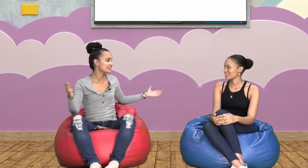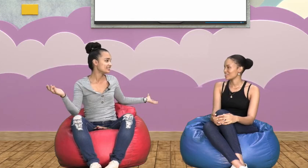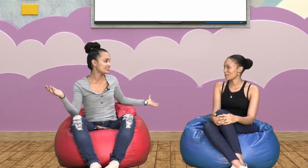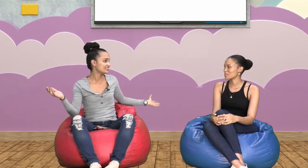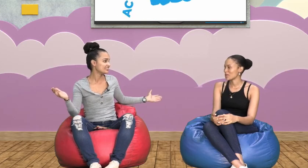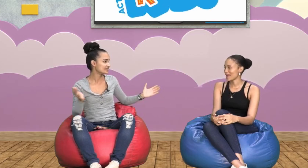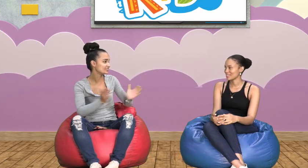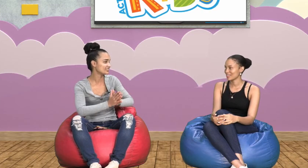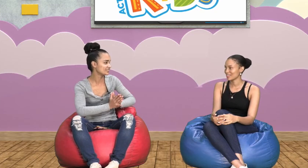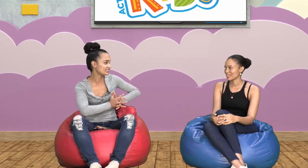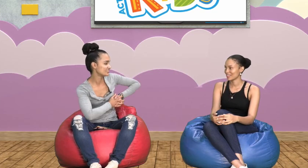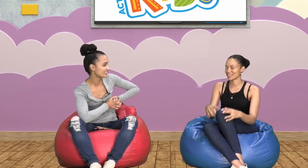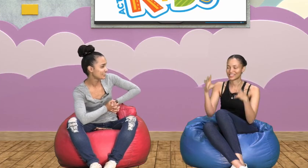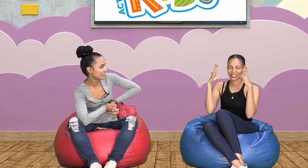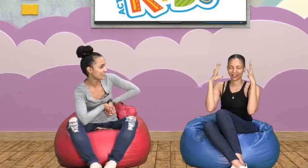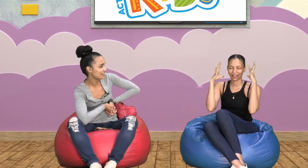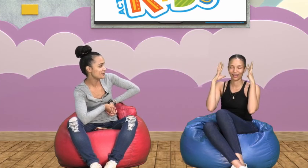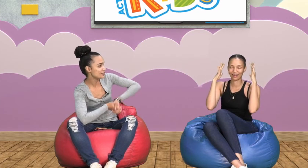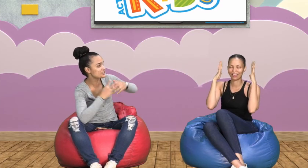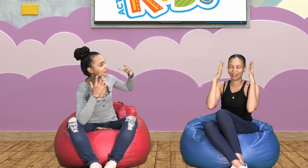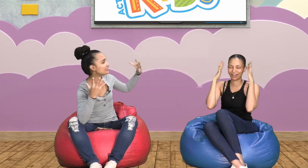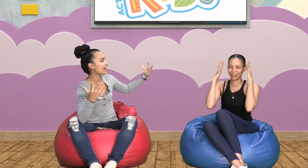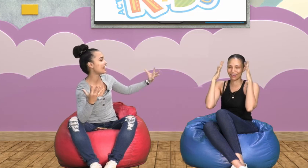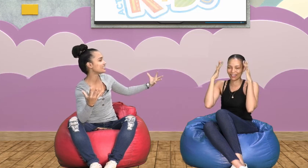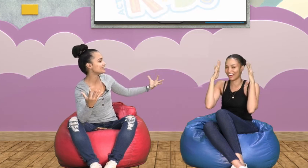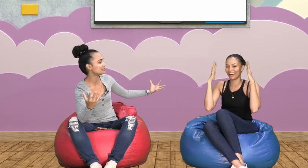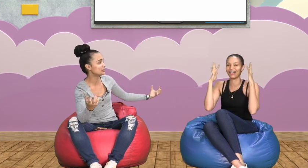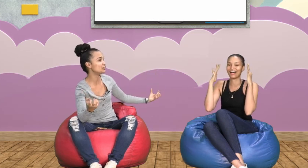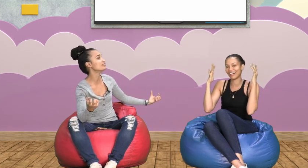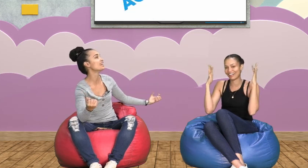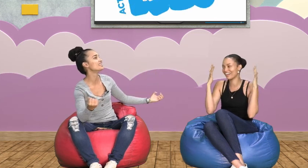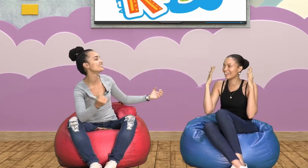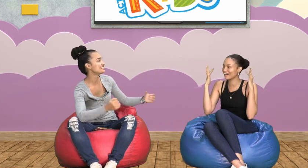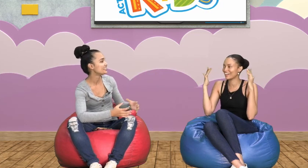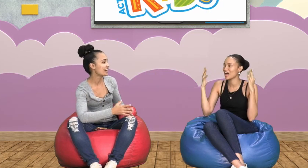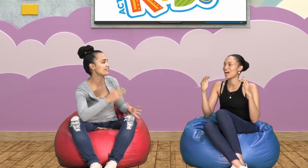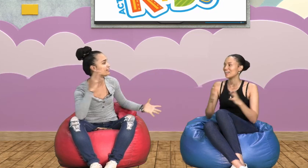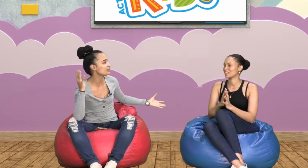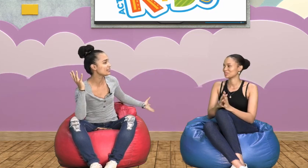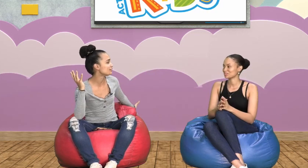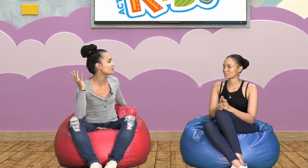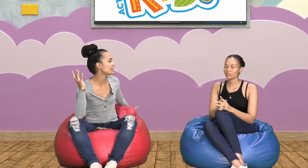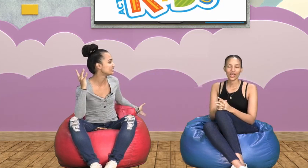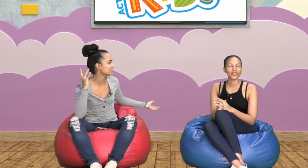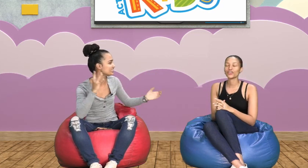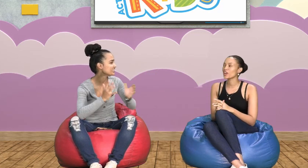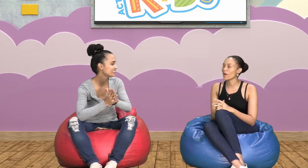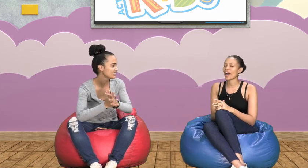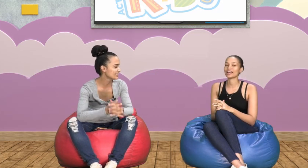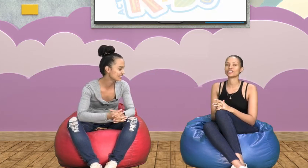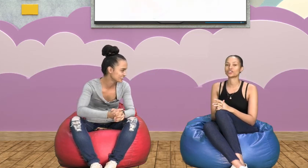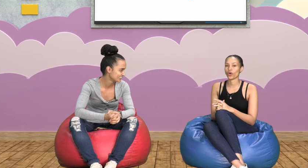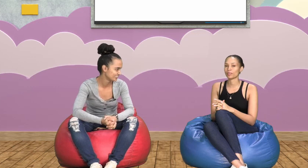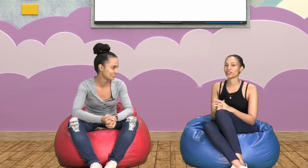Jenny, my brain is rejuvenized, ooh, rejuvenated and filled with information. You know